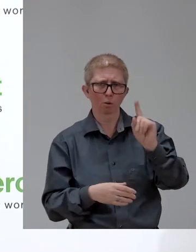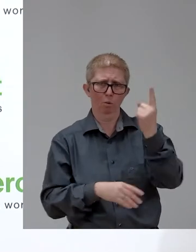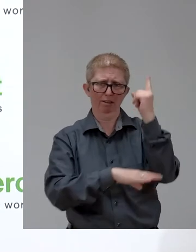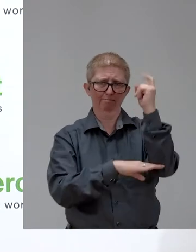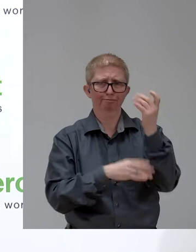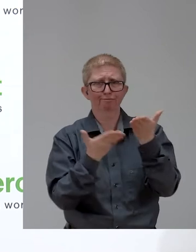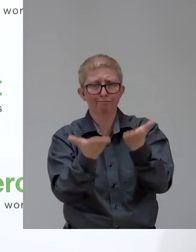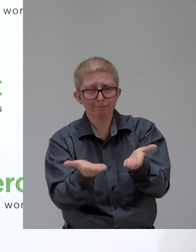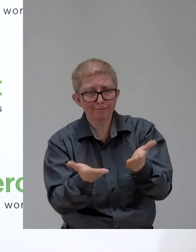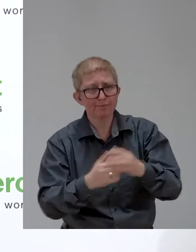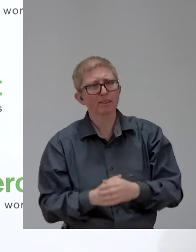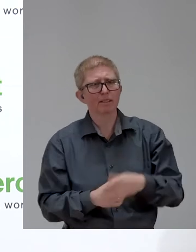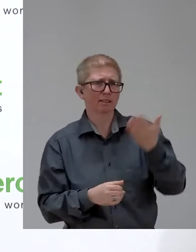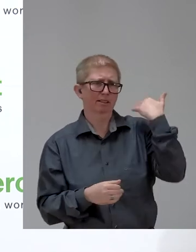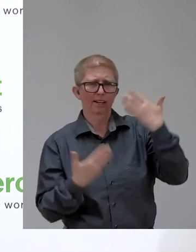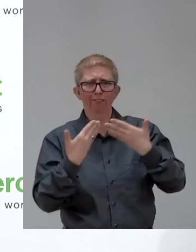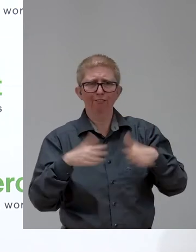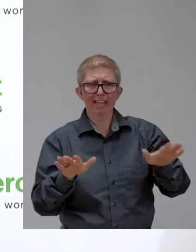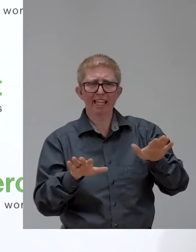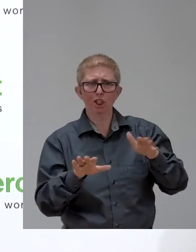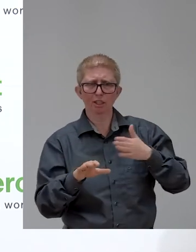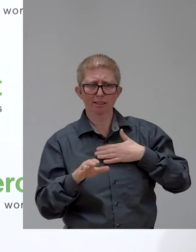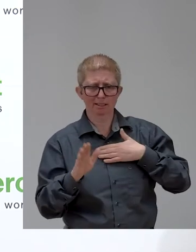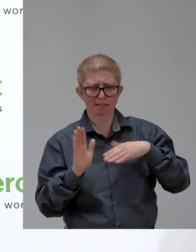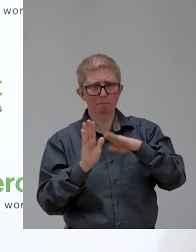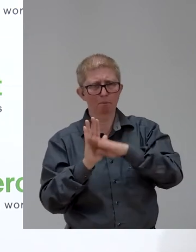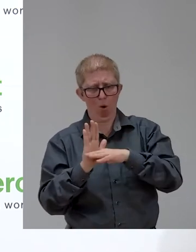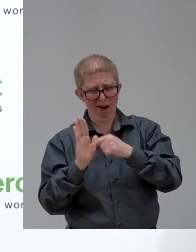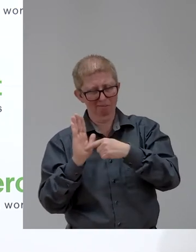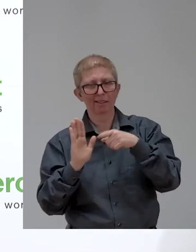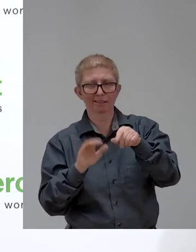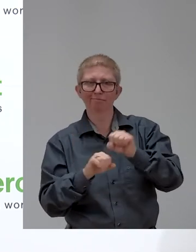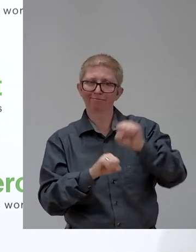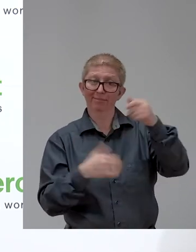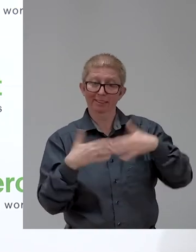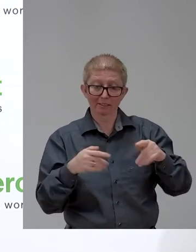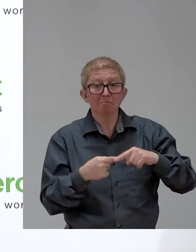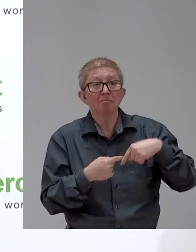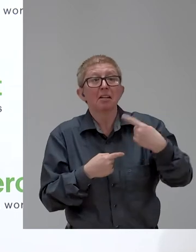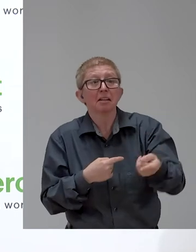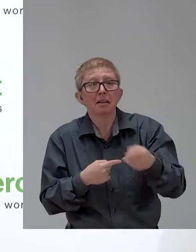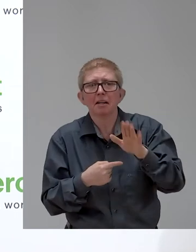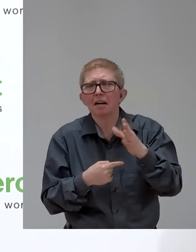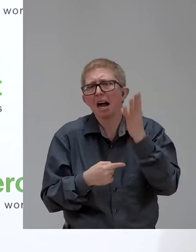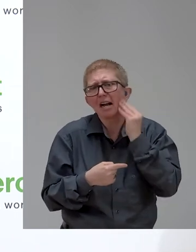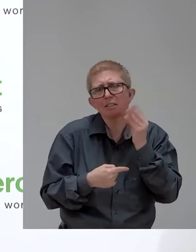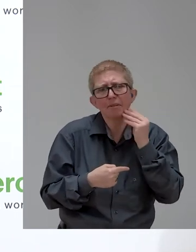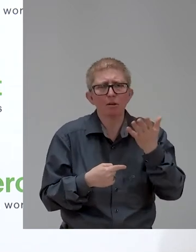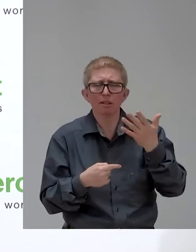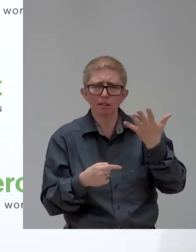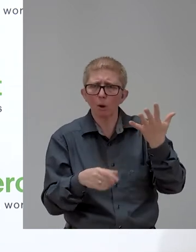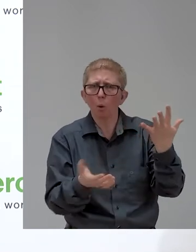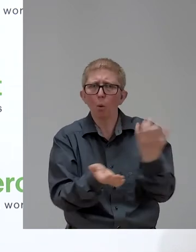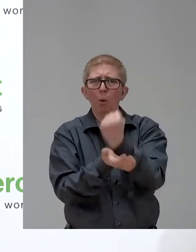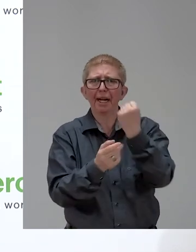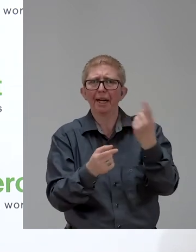program, could you perhaps share with us what your experience with this program was, how you benefited, or what you've learned?